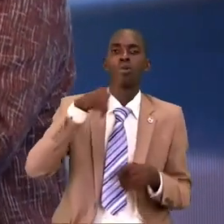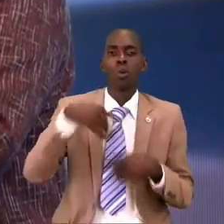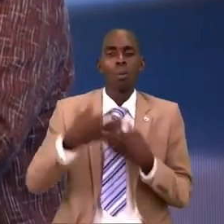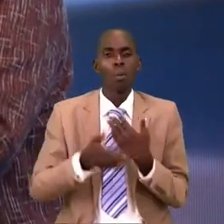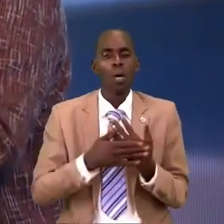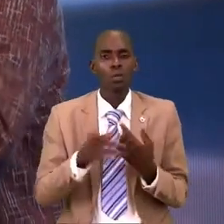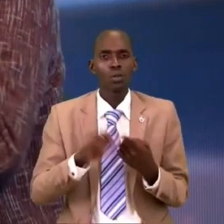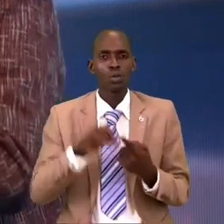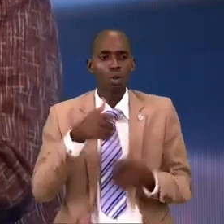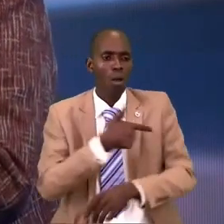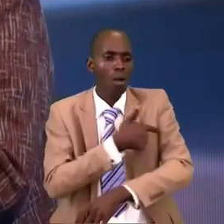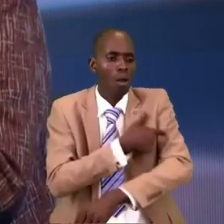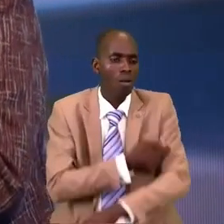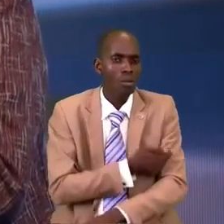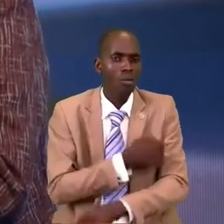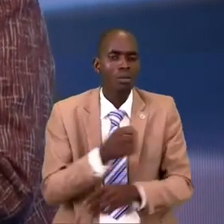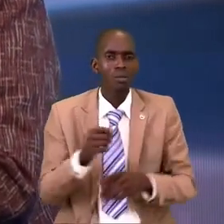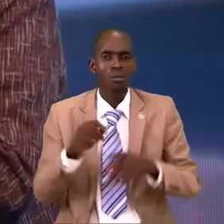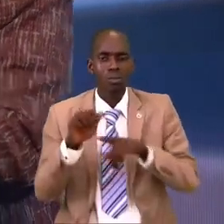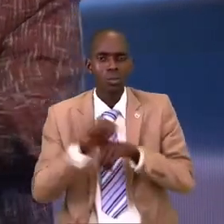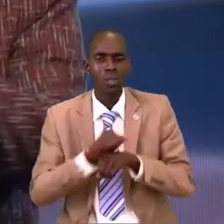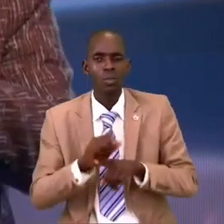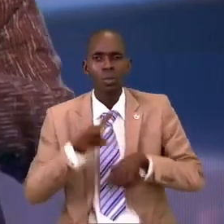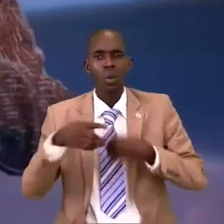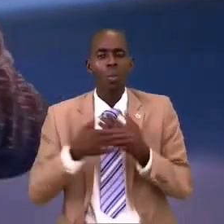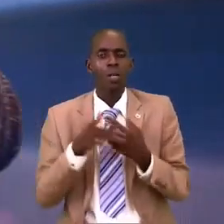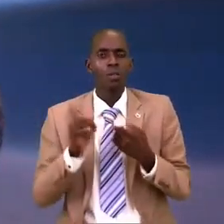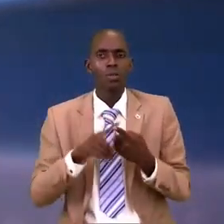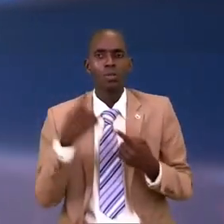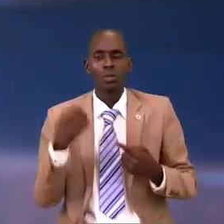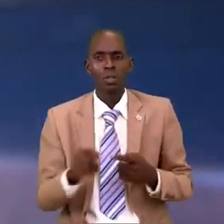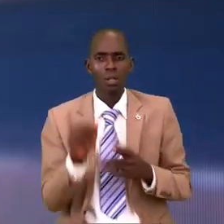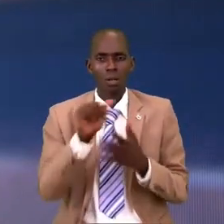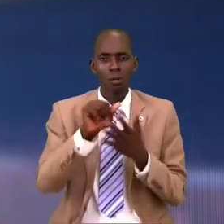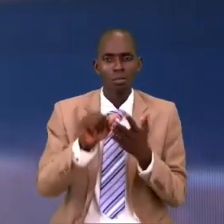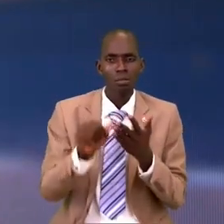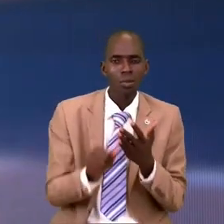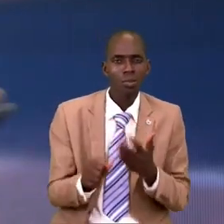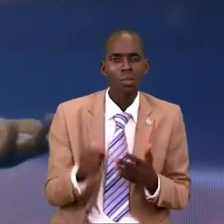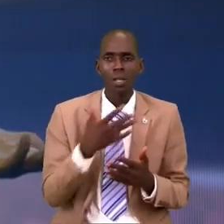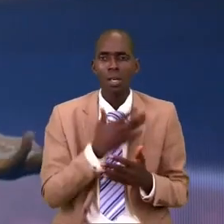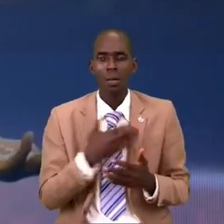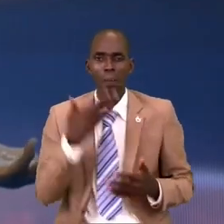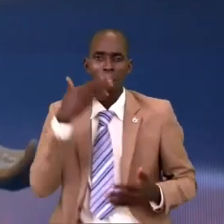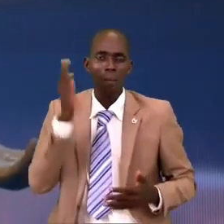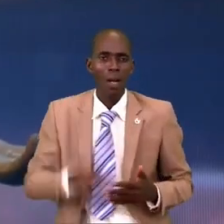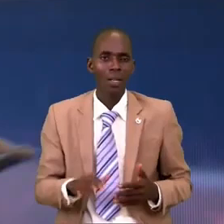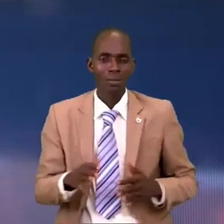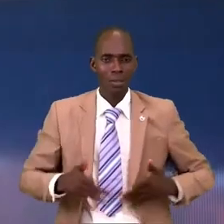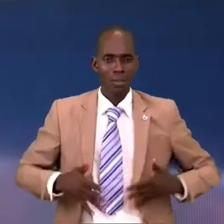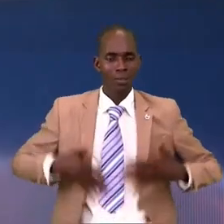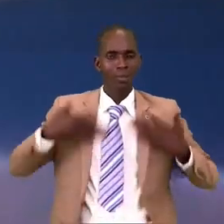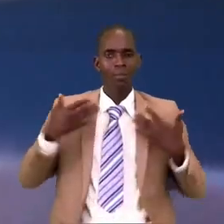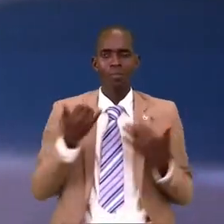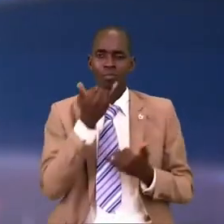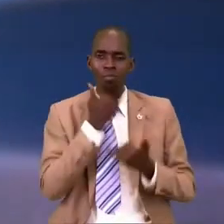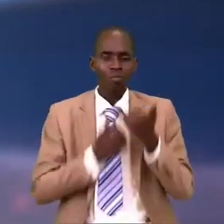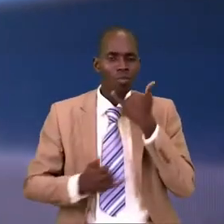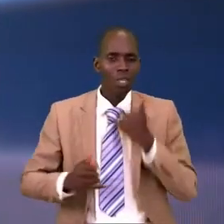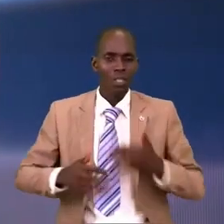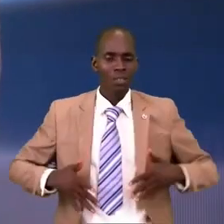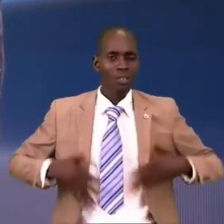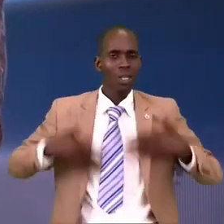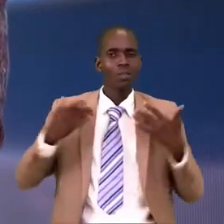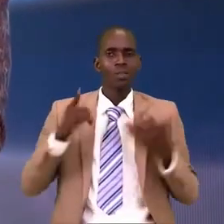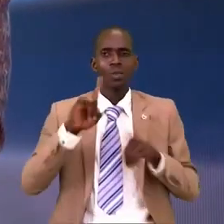promiscuous life, you went back to the defiled life. He restores. As you come to the Lord today and you